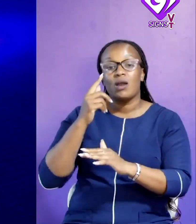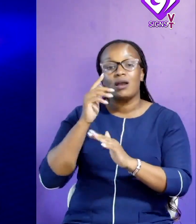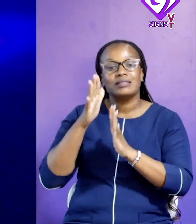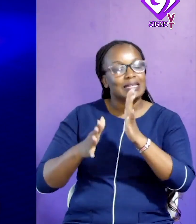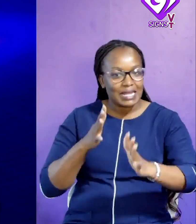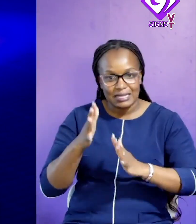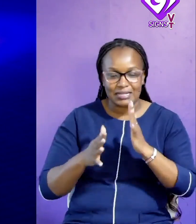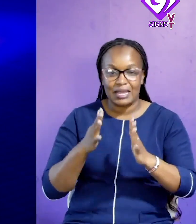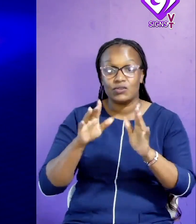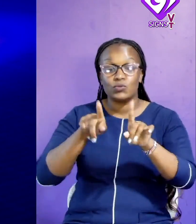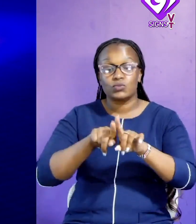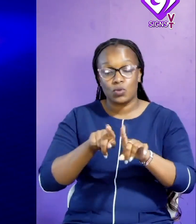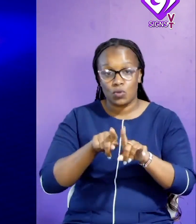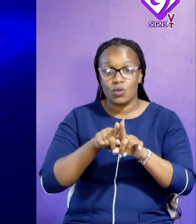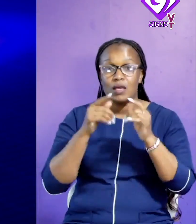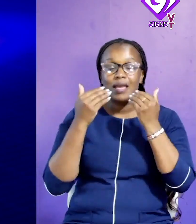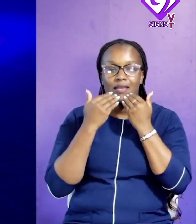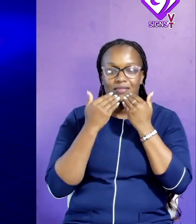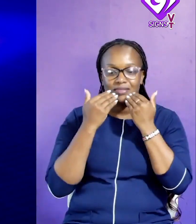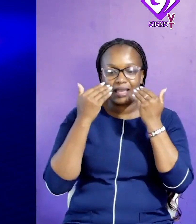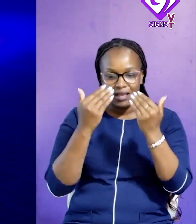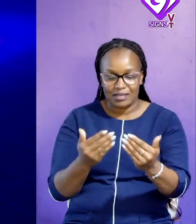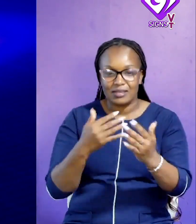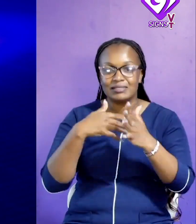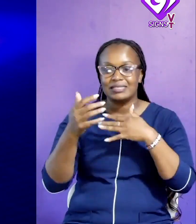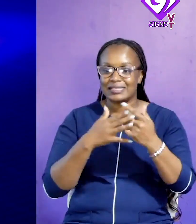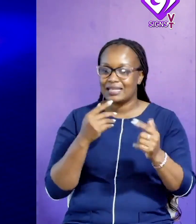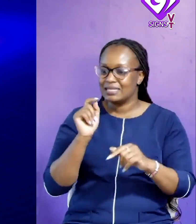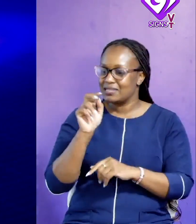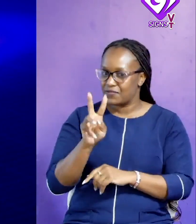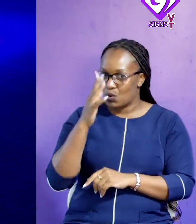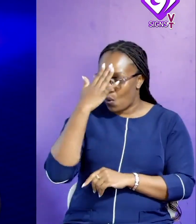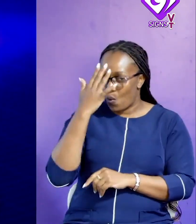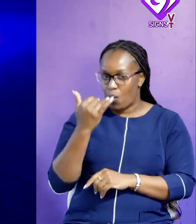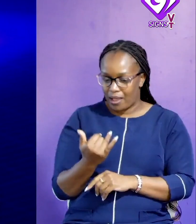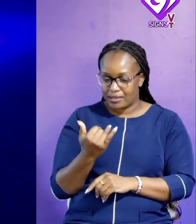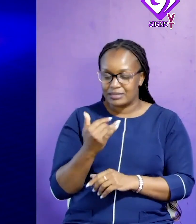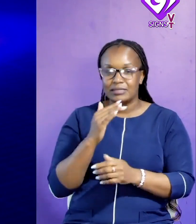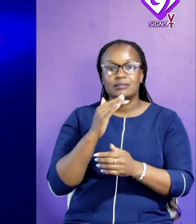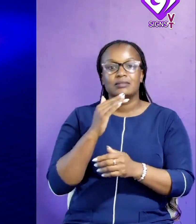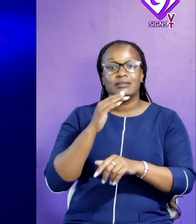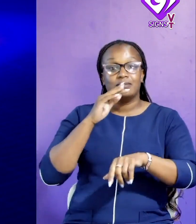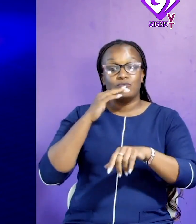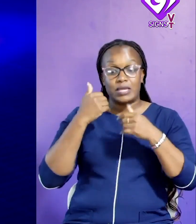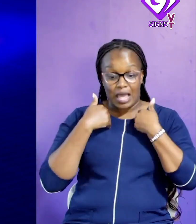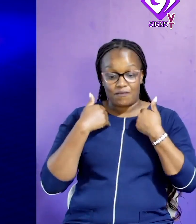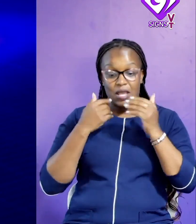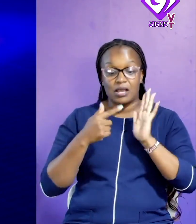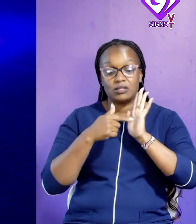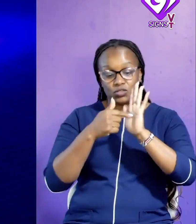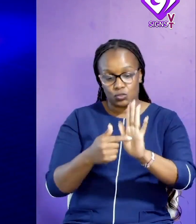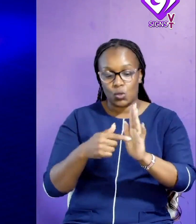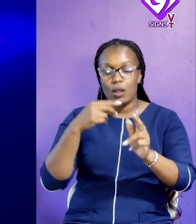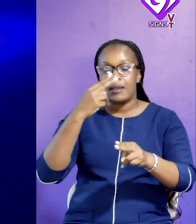And mostly na thank Sign TV because huwa wakati tunakuanga na kipindi ambayo inaletwa